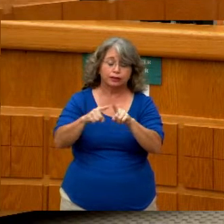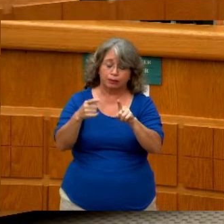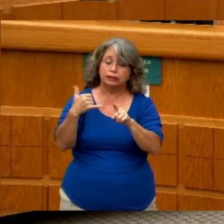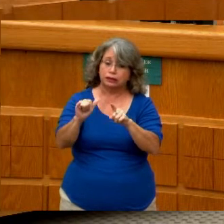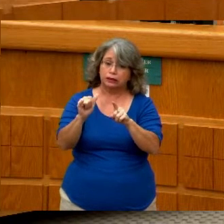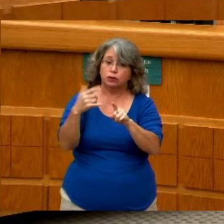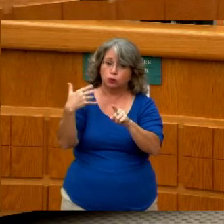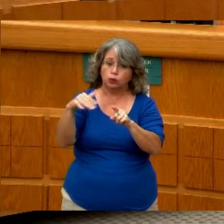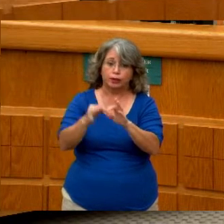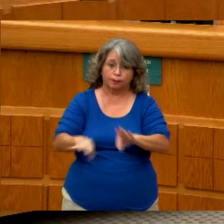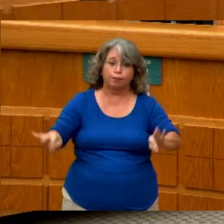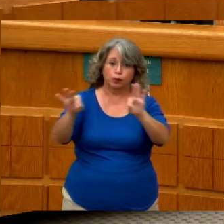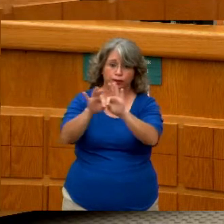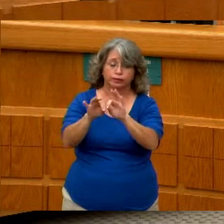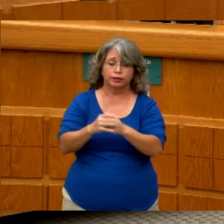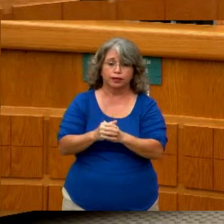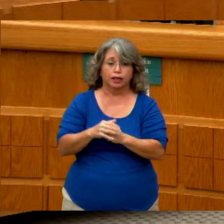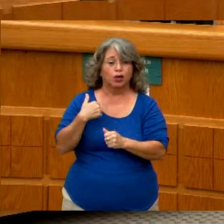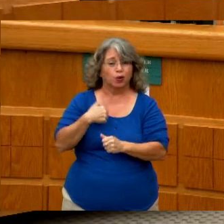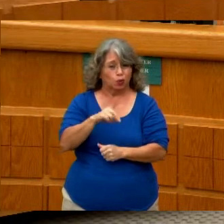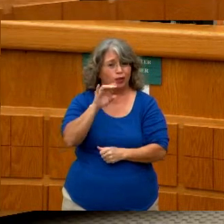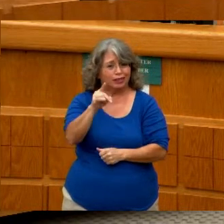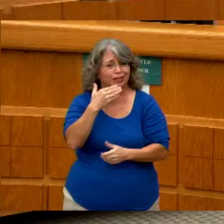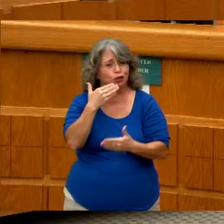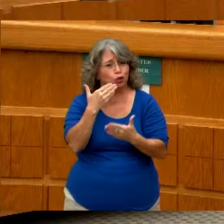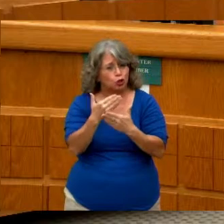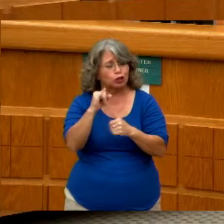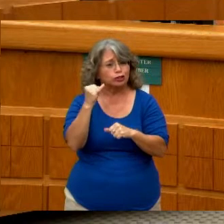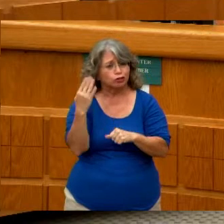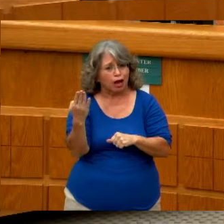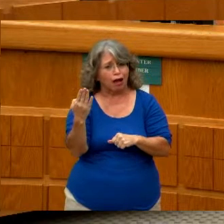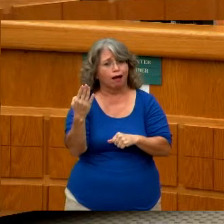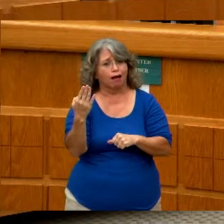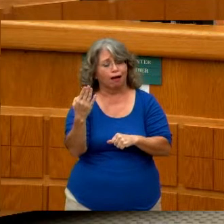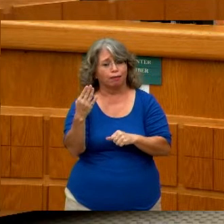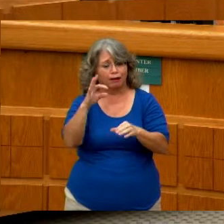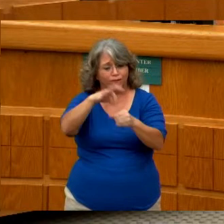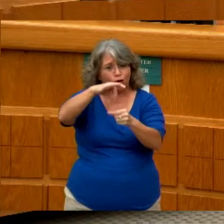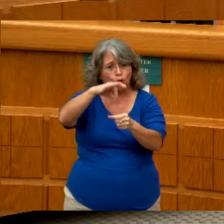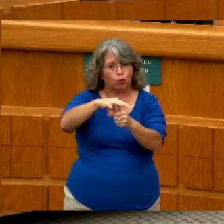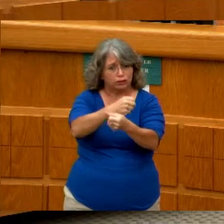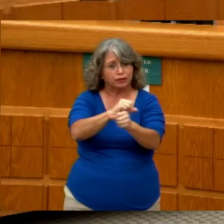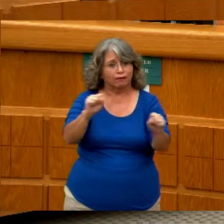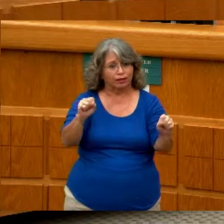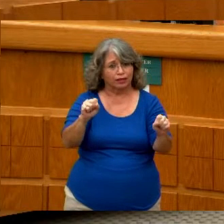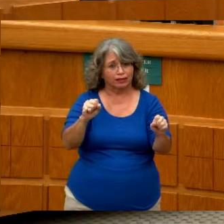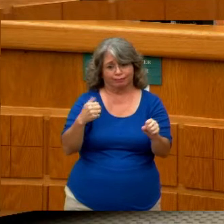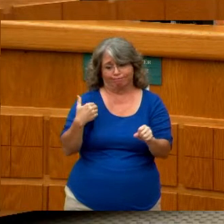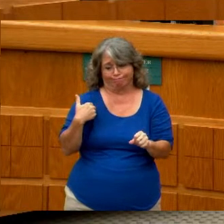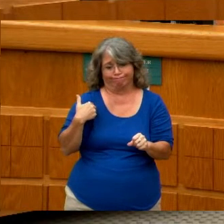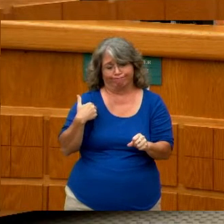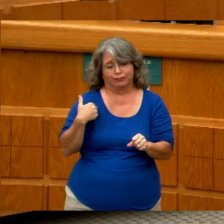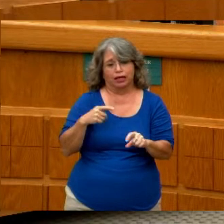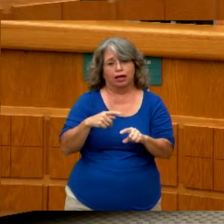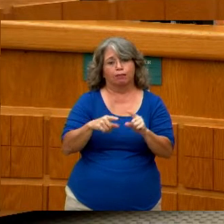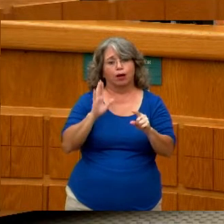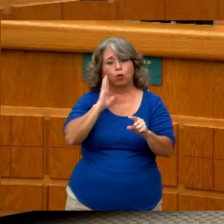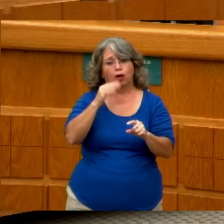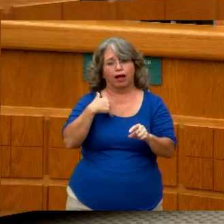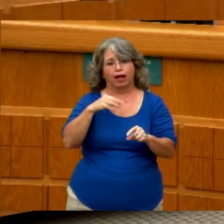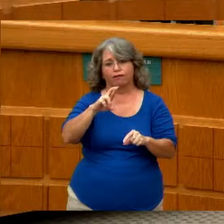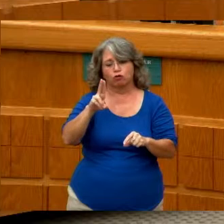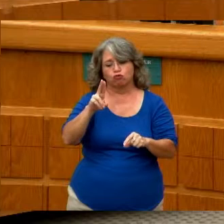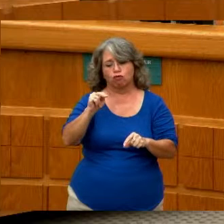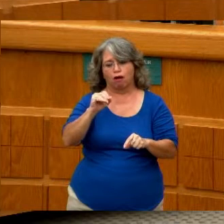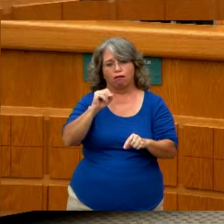still very, very critical. We did a good job in voting safely in 2020 on November 3rd, but we have a